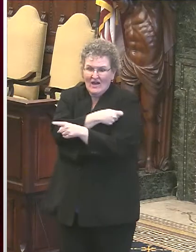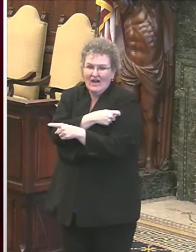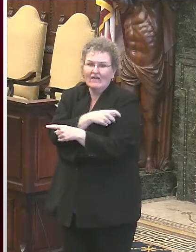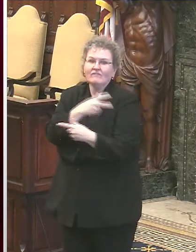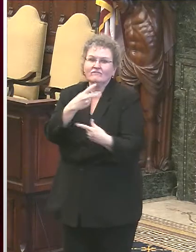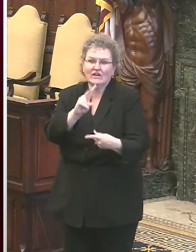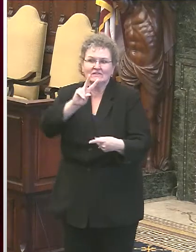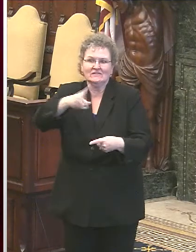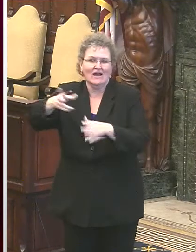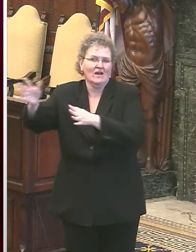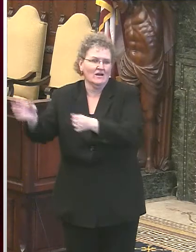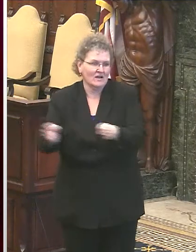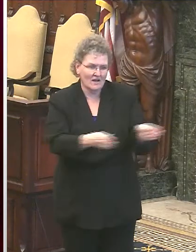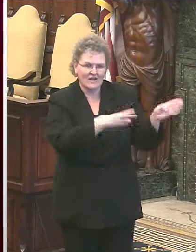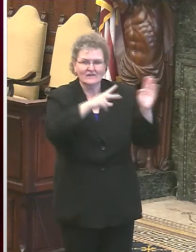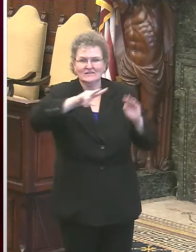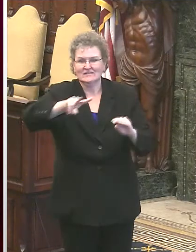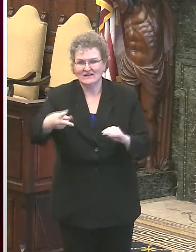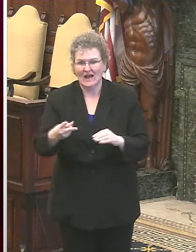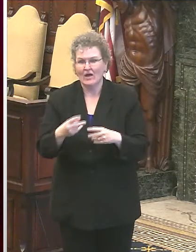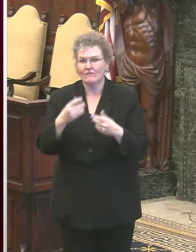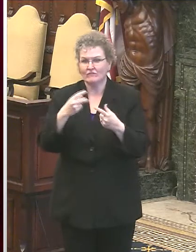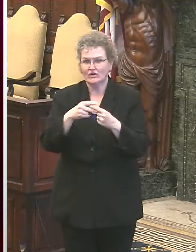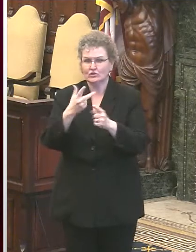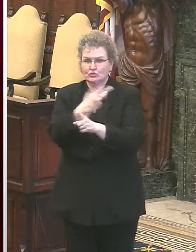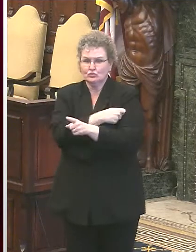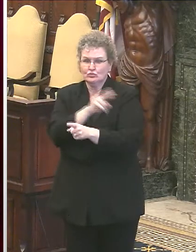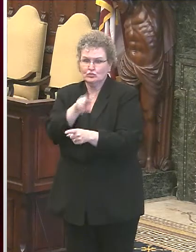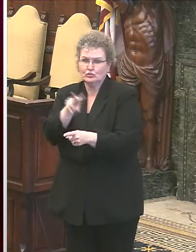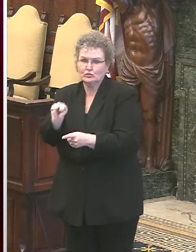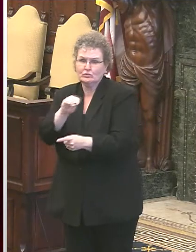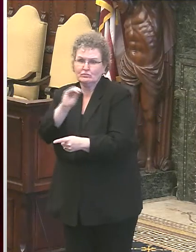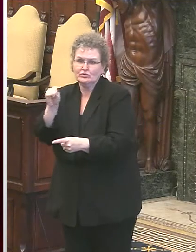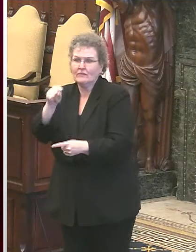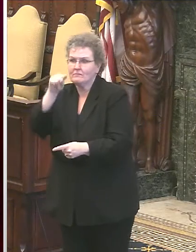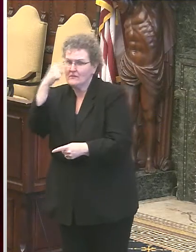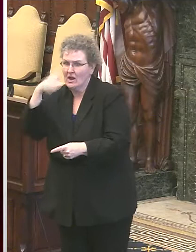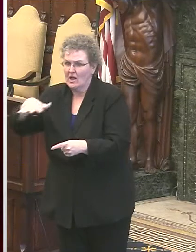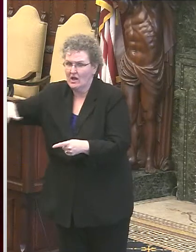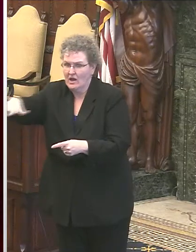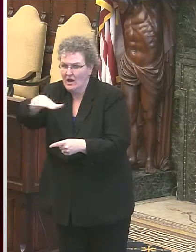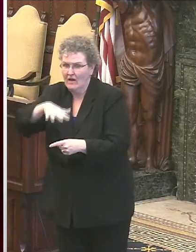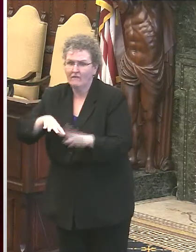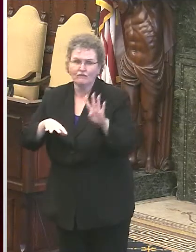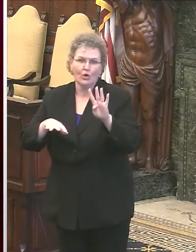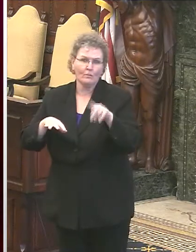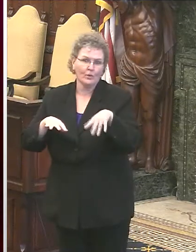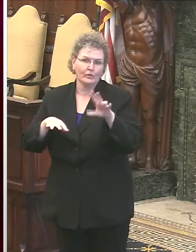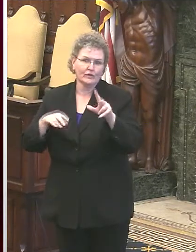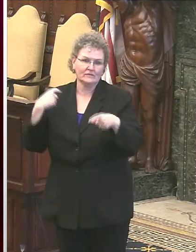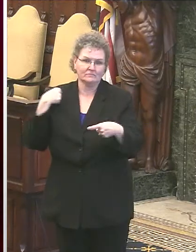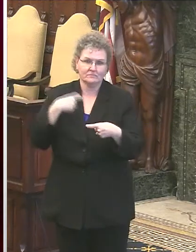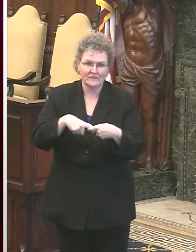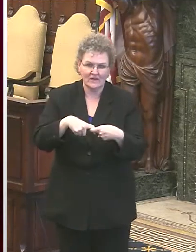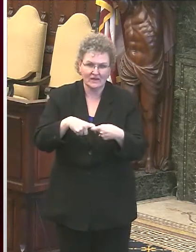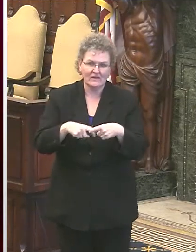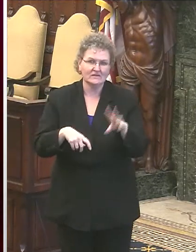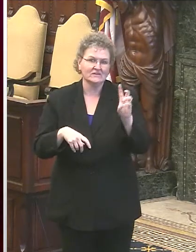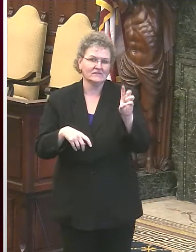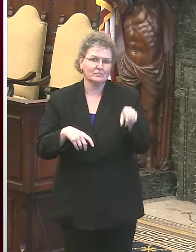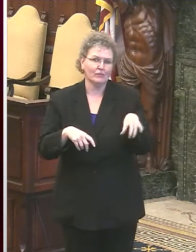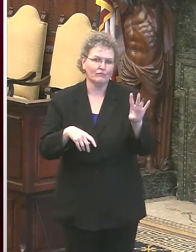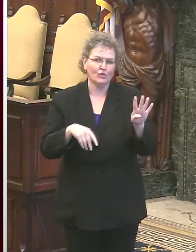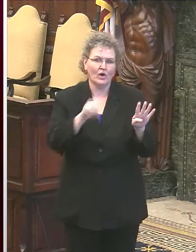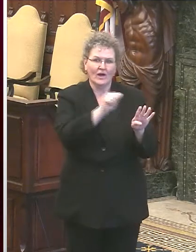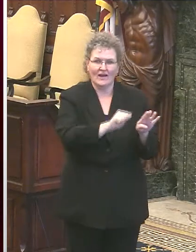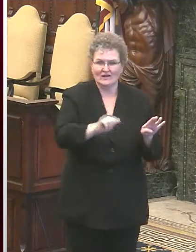Of those people who got their first dose of vaccine, 22% were African American, 4.3% were Hispanic, and 6.4% were Asian. So we're